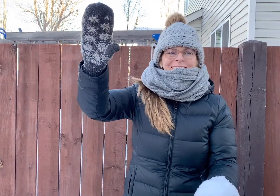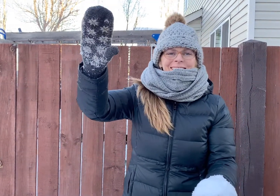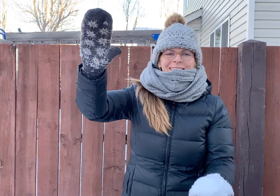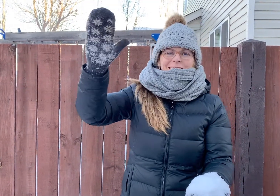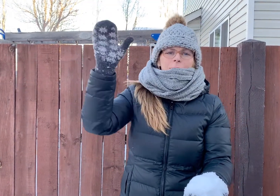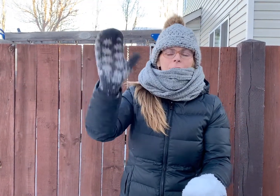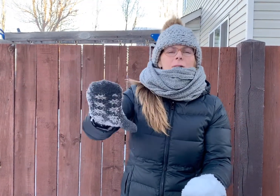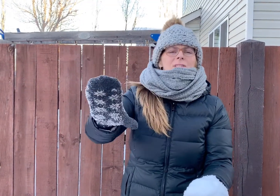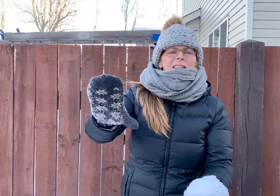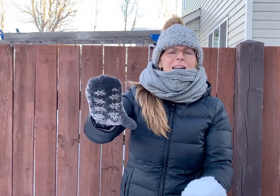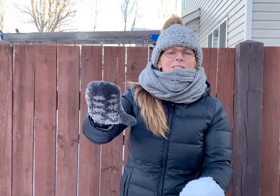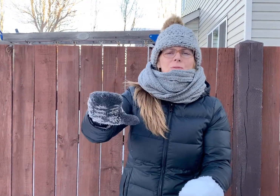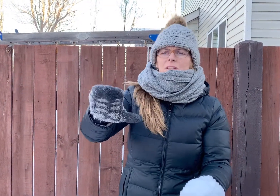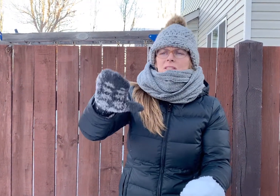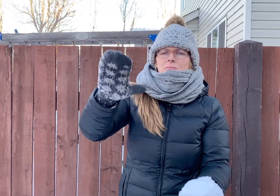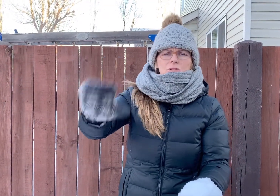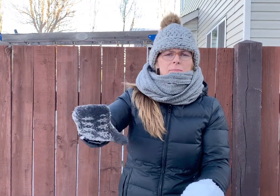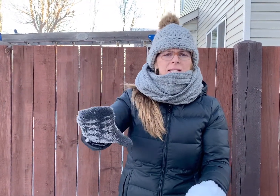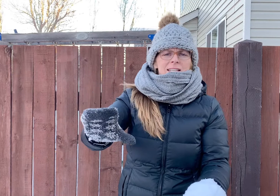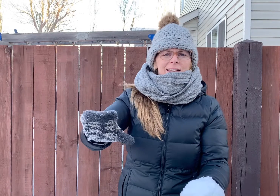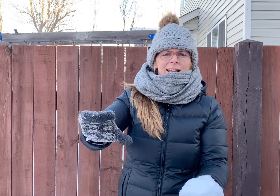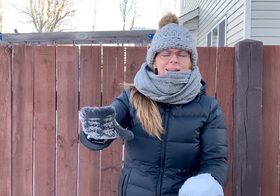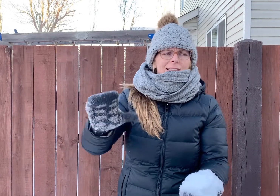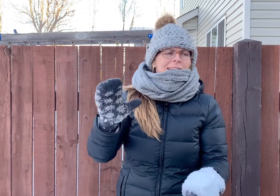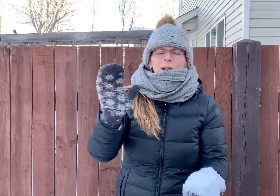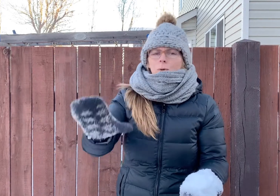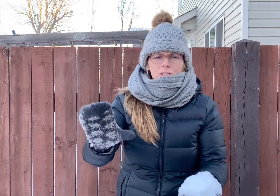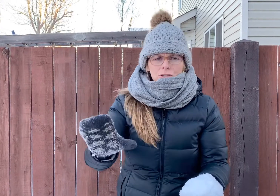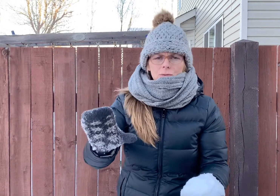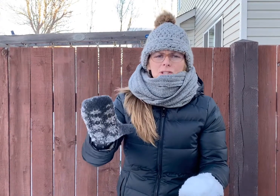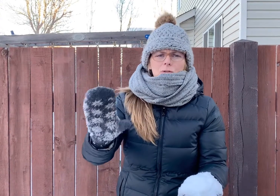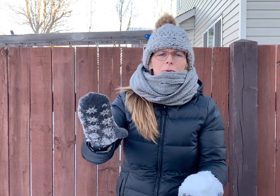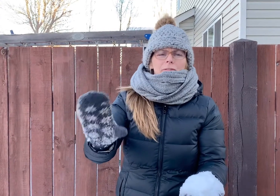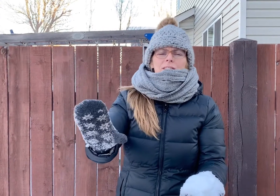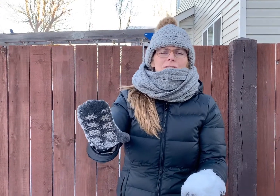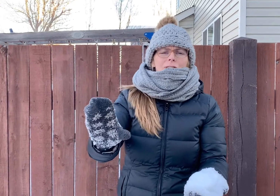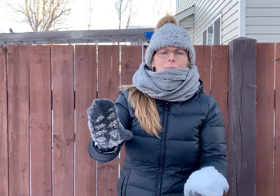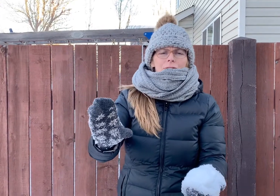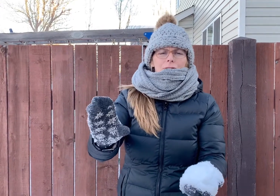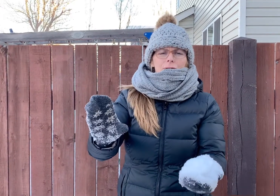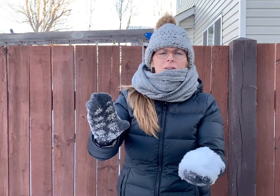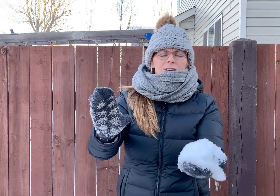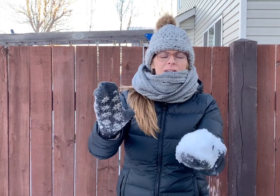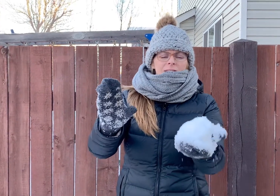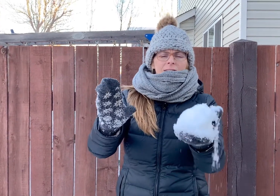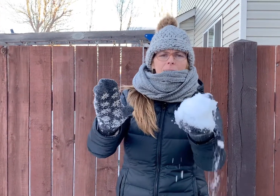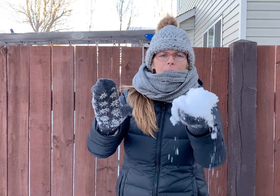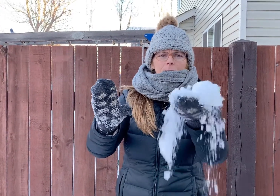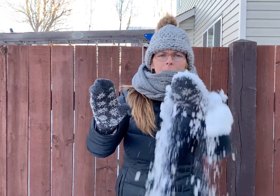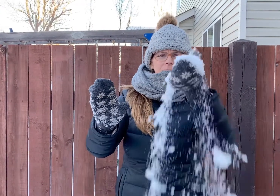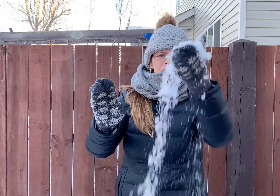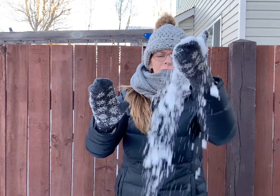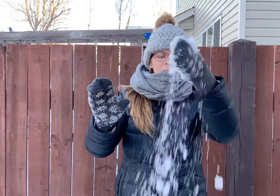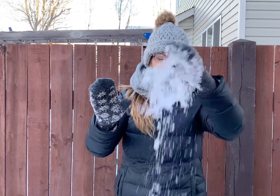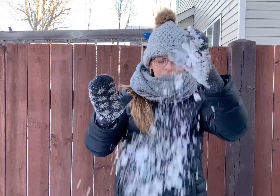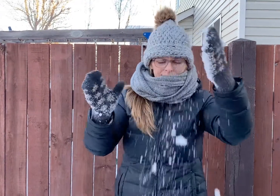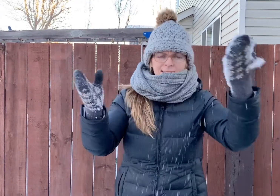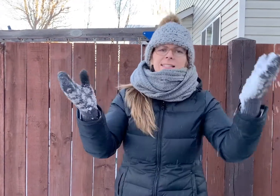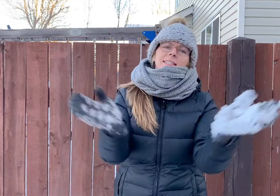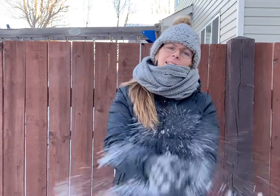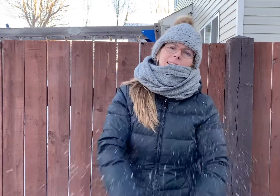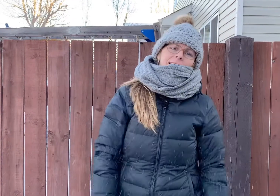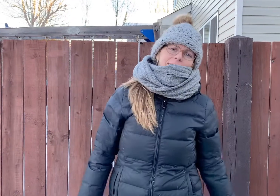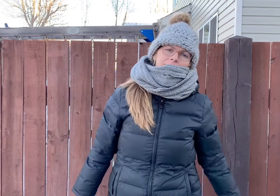Hi, Bill Mead. We're outside doing some movement today, and I wanted to do a super fun song with you, but my snow